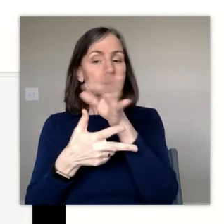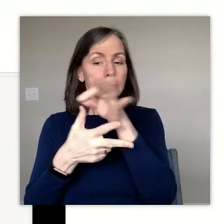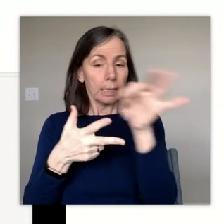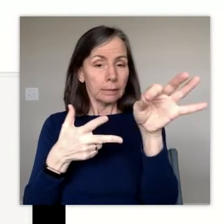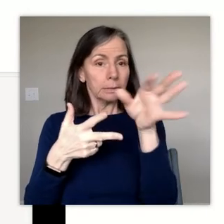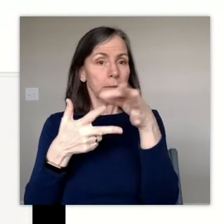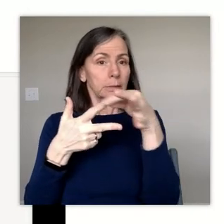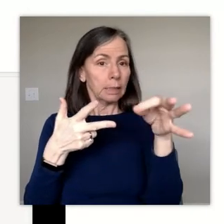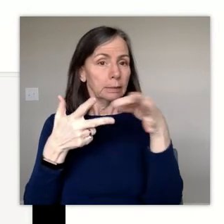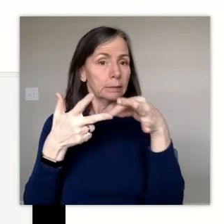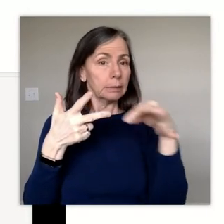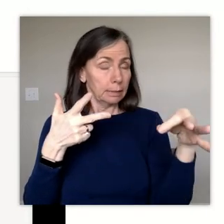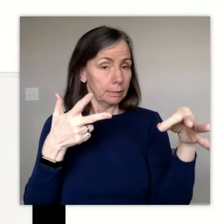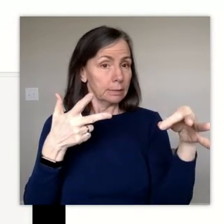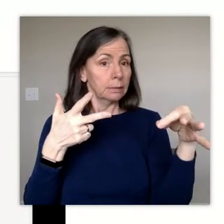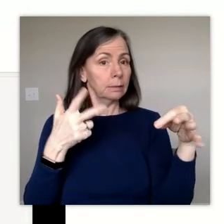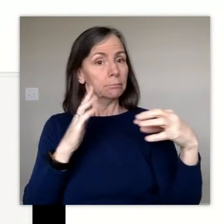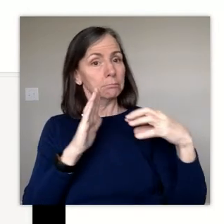submit it to a discussion.